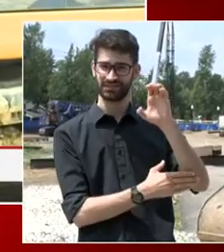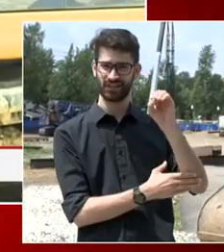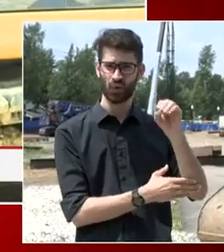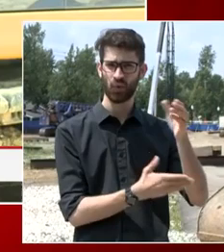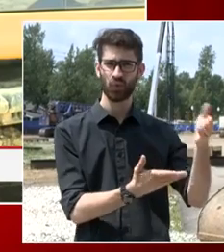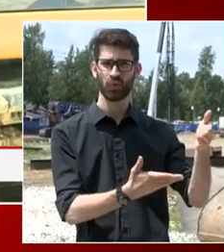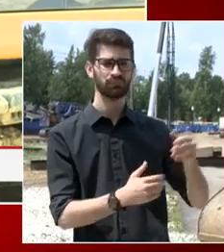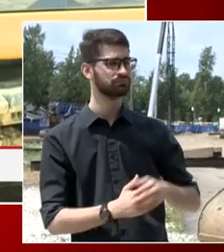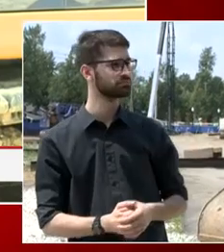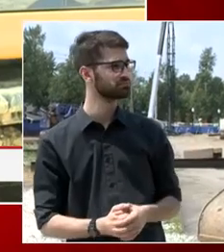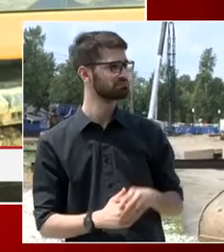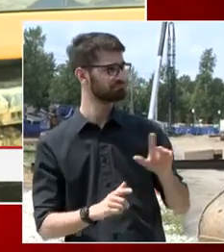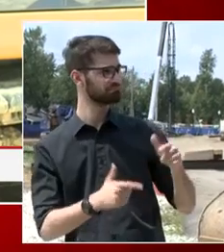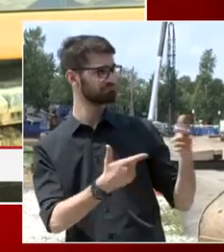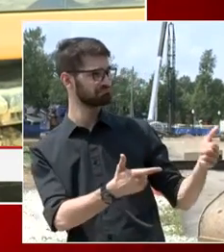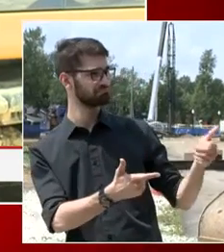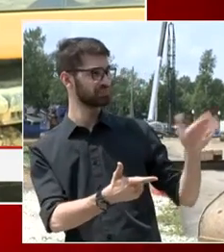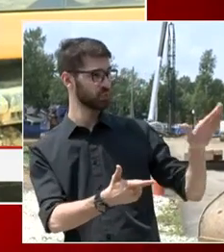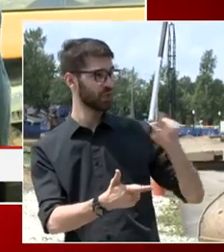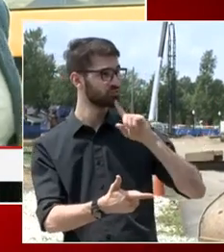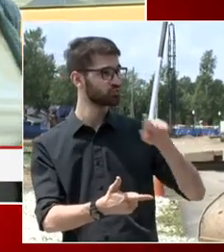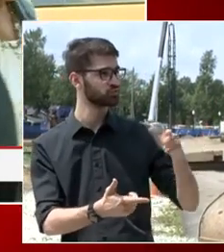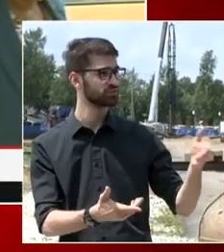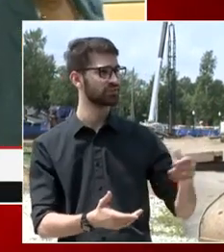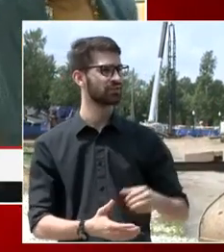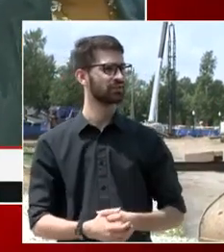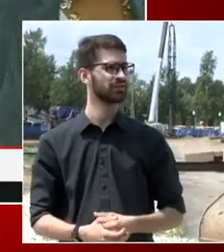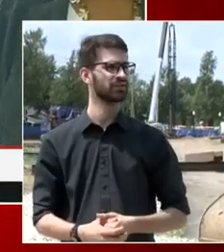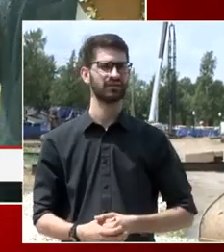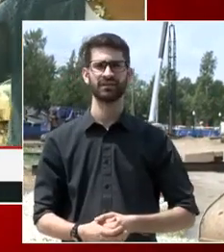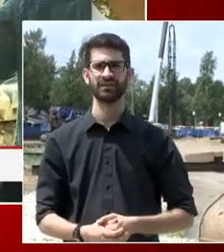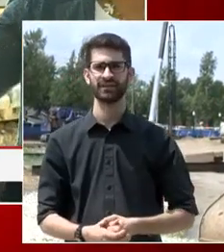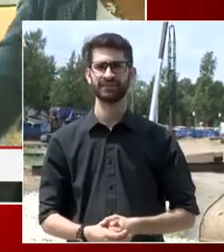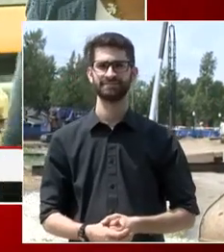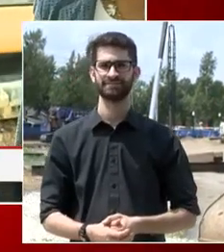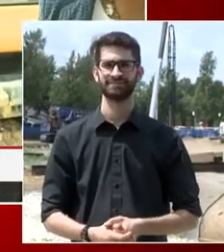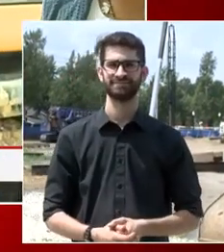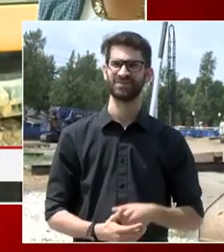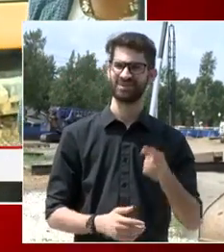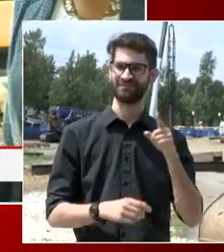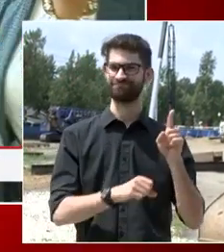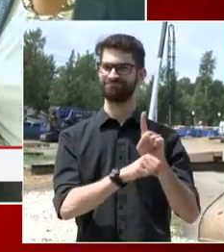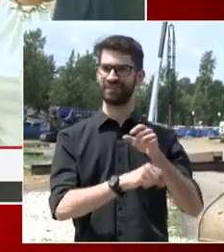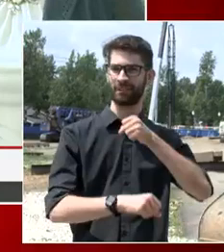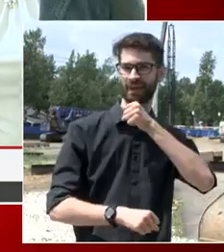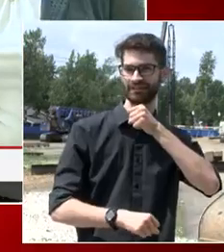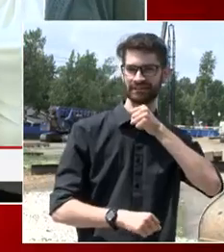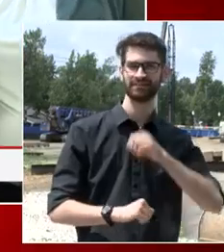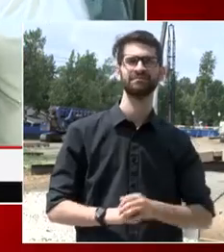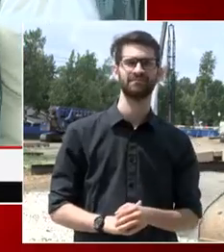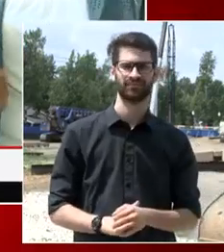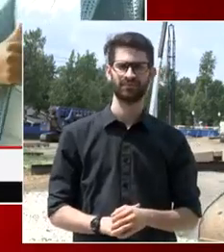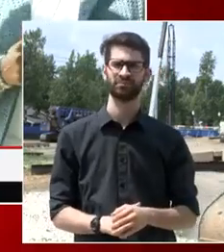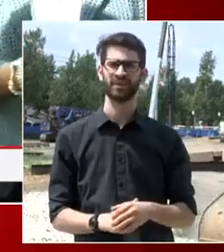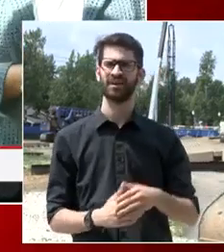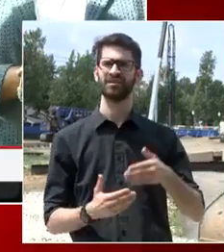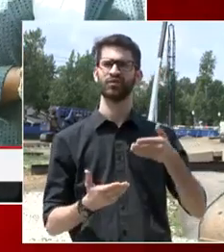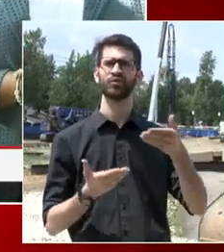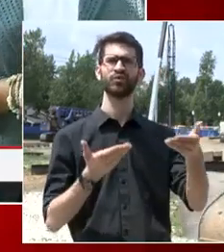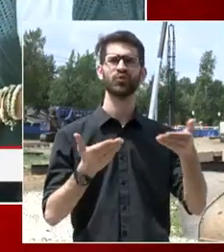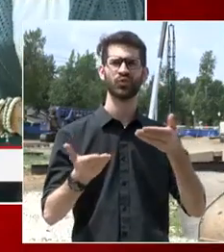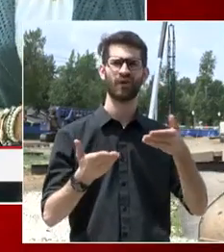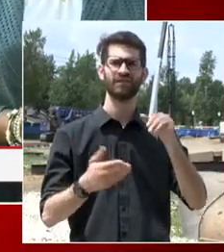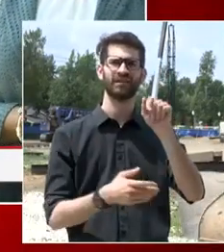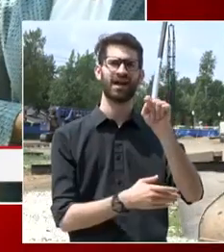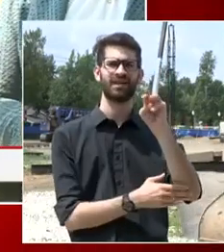Seppi, to come up. The services at the Bax Robinson